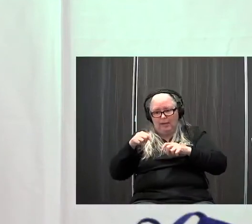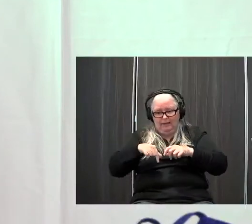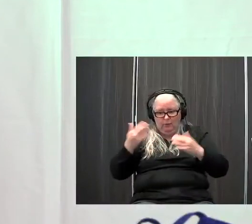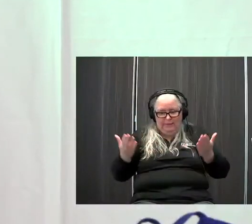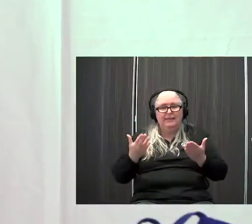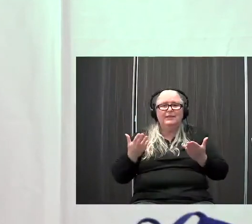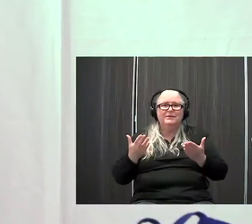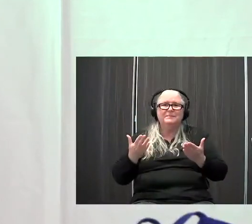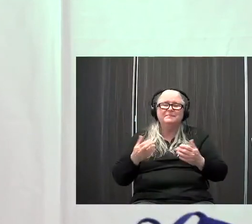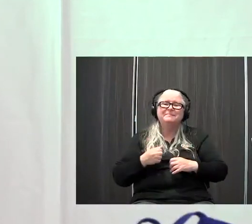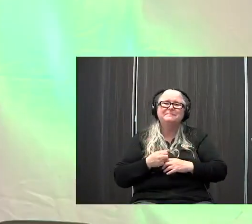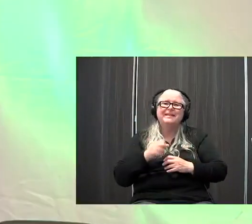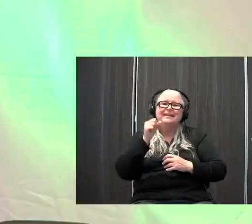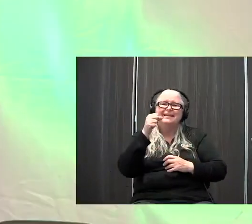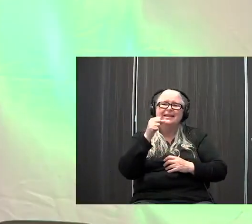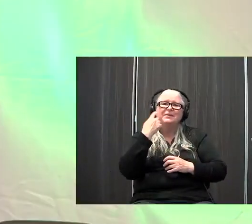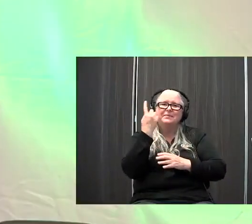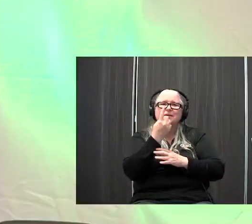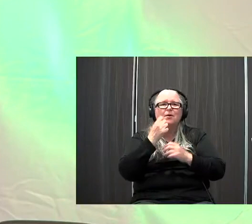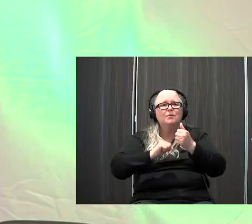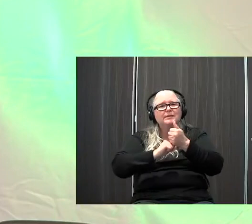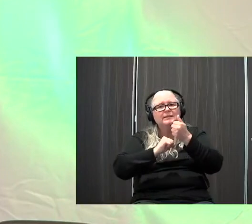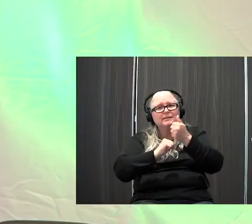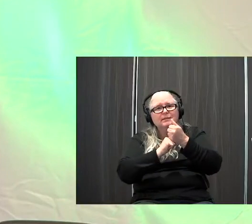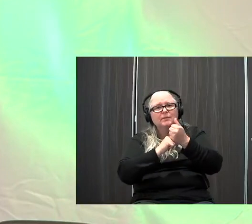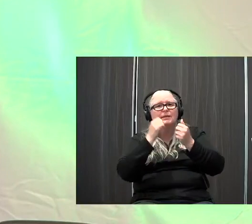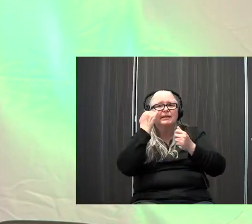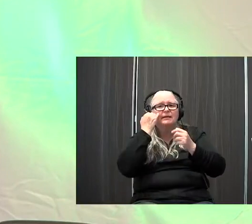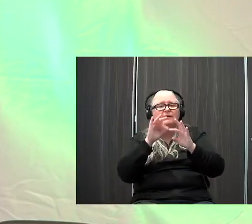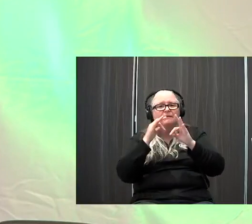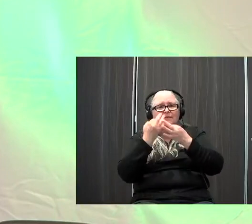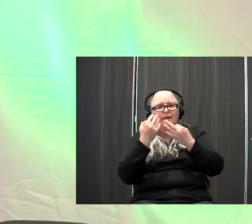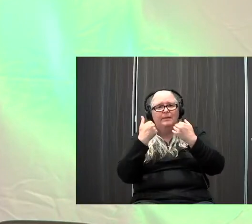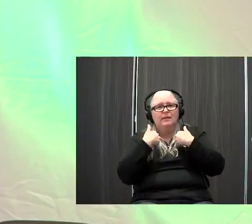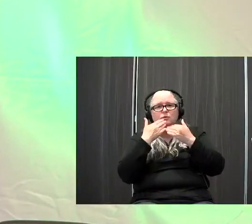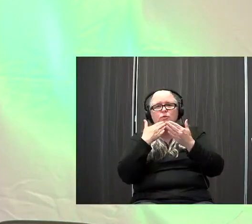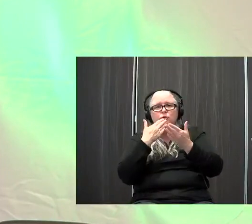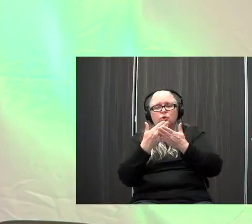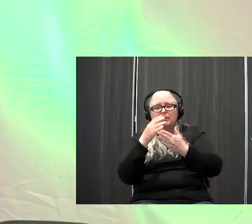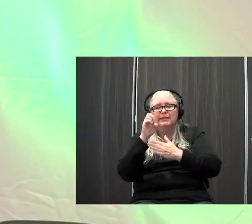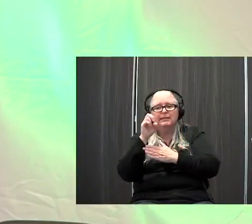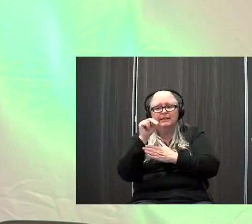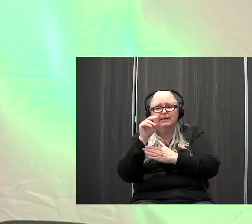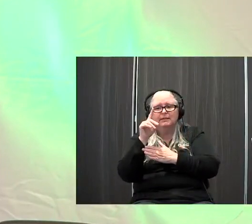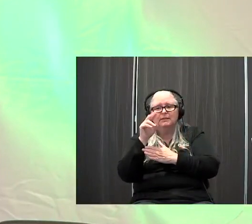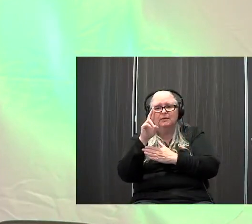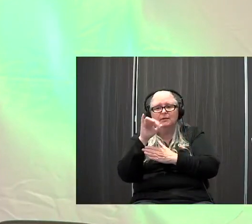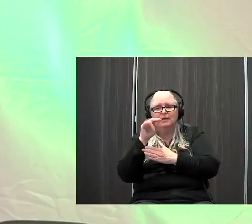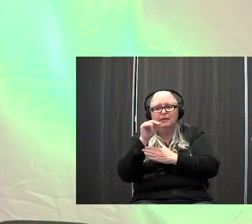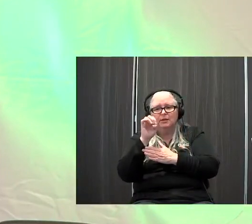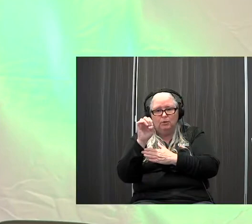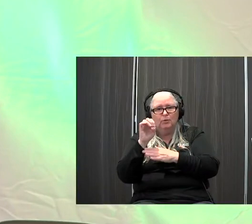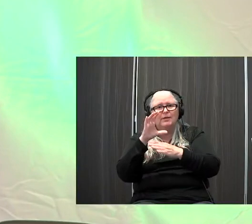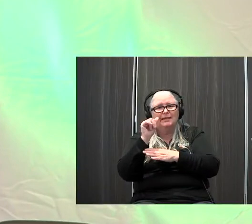Yeah, I think, we always support if a family has good endocrine care locally, that's really